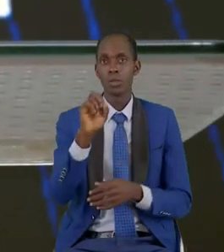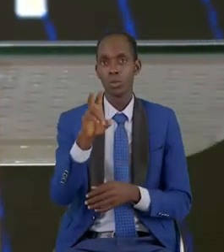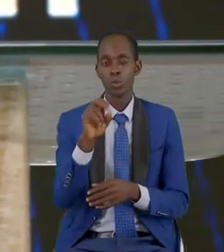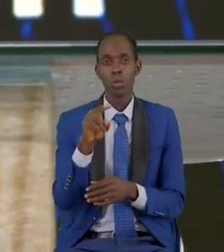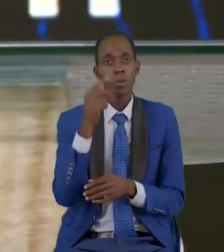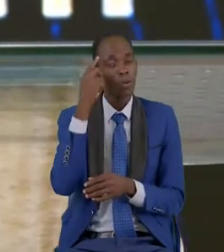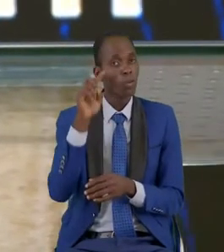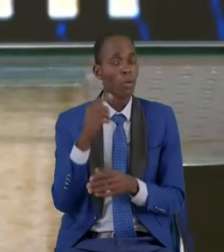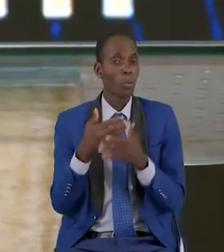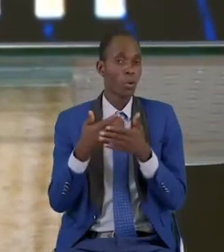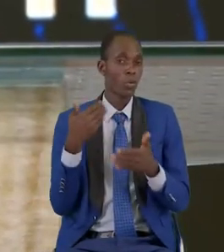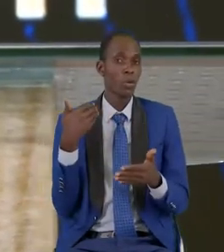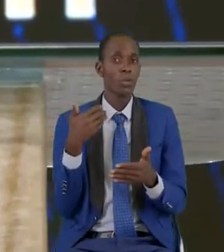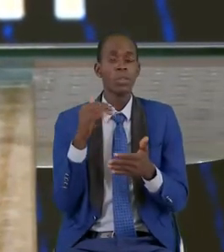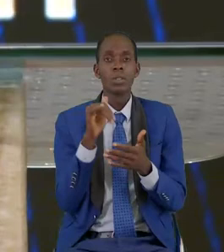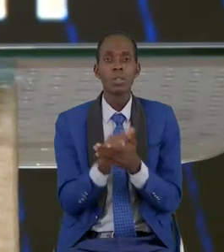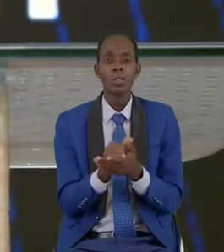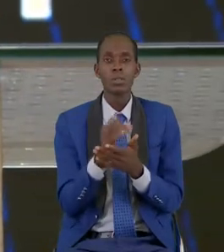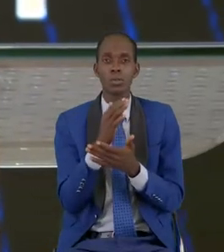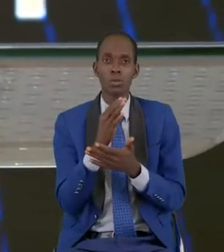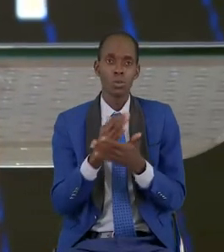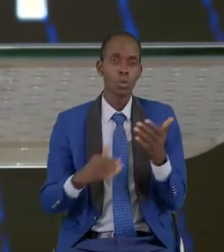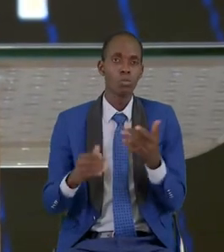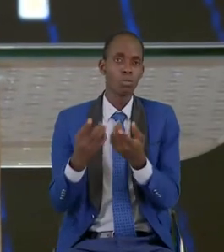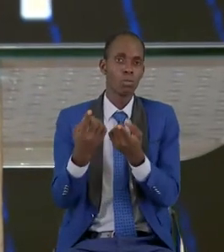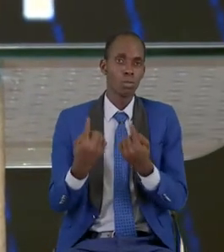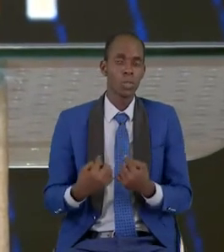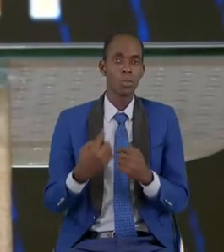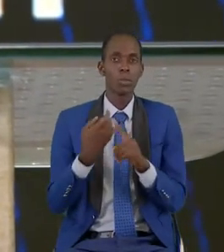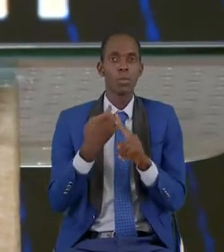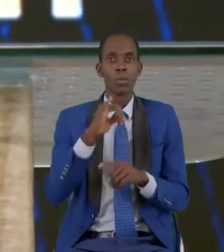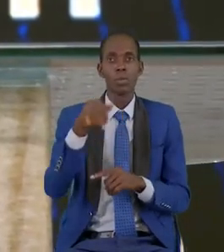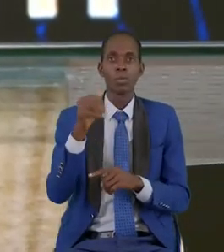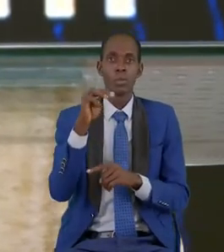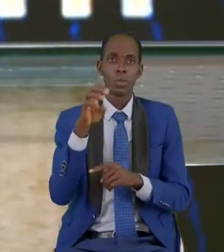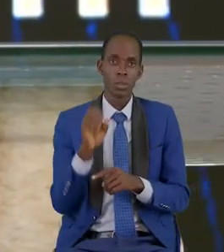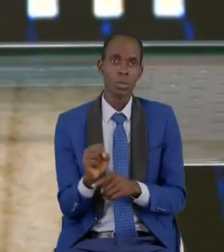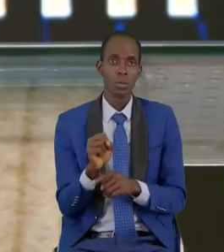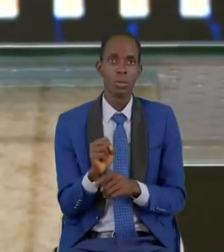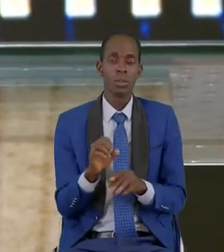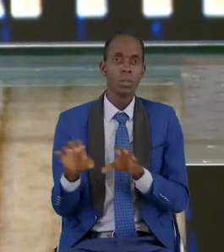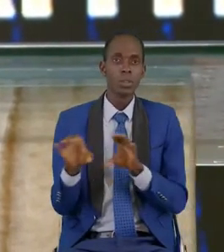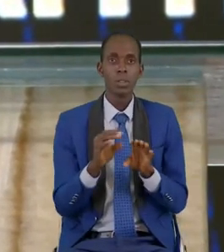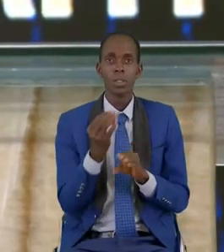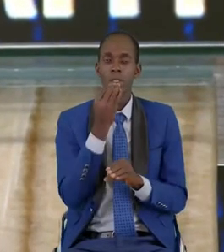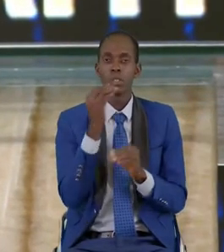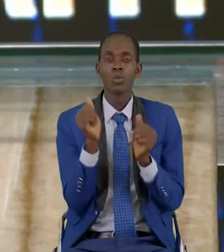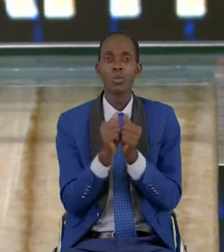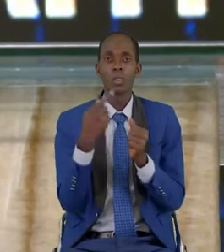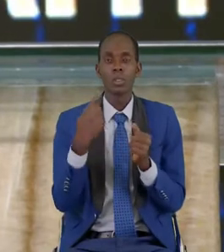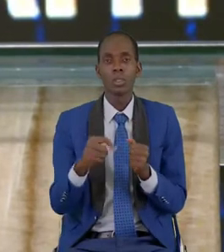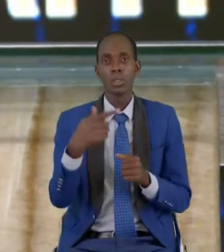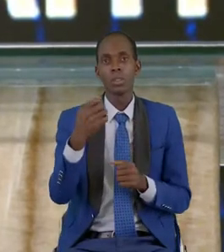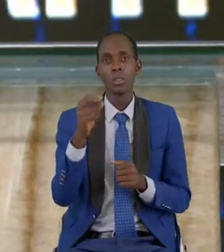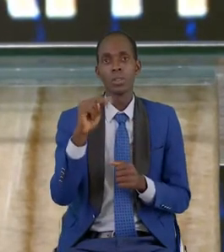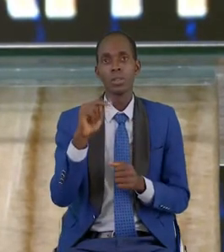before that certain came from James, he did eat with the Gentiles.